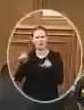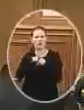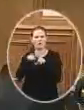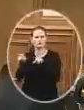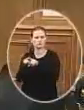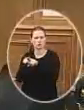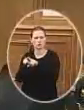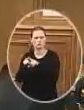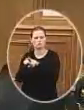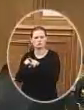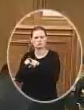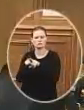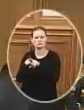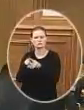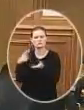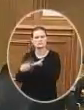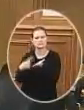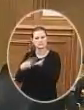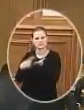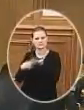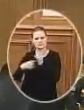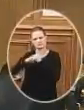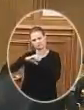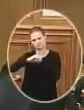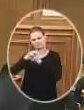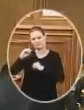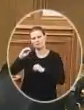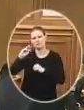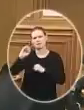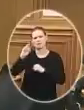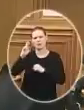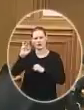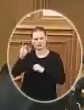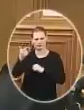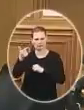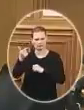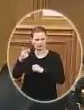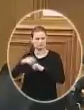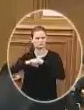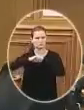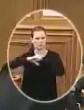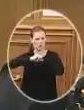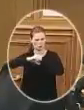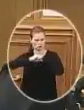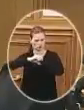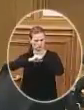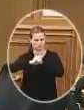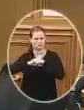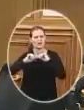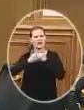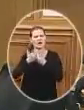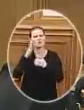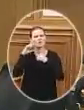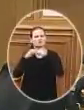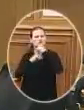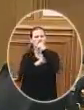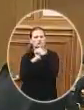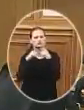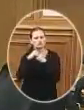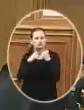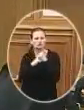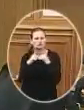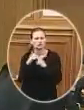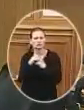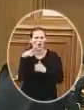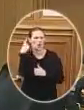addresses a marketing or informational campaign and how this is going to be structured, because